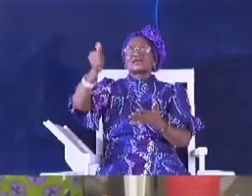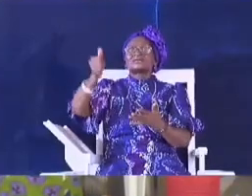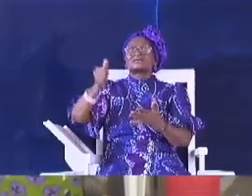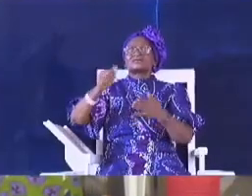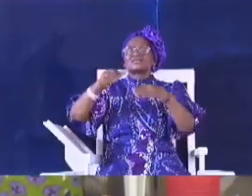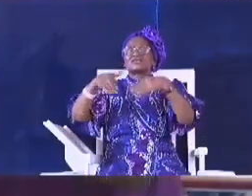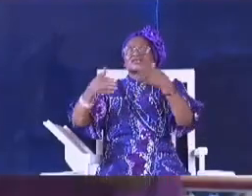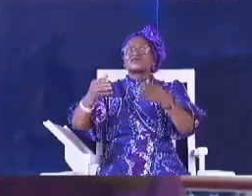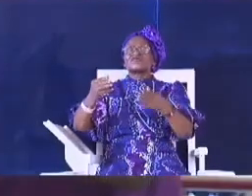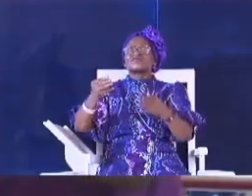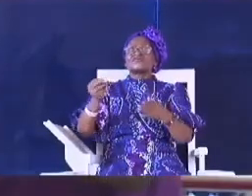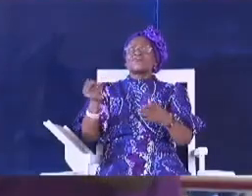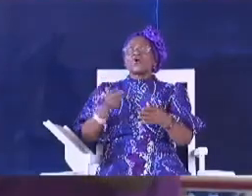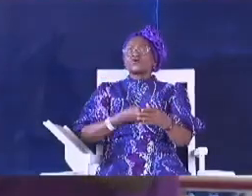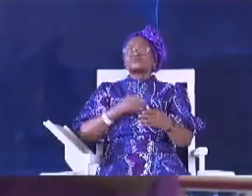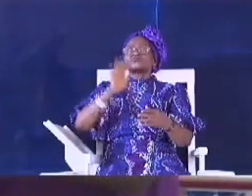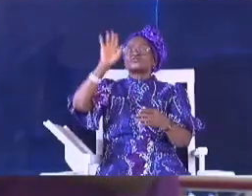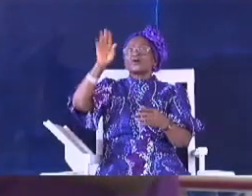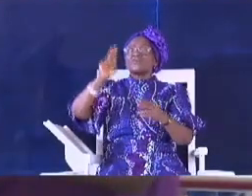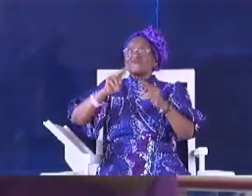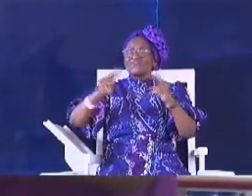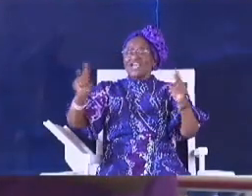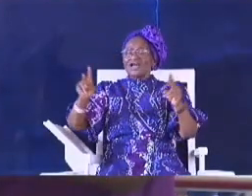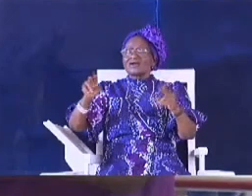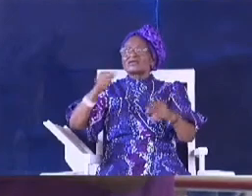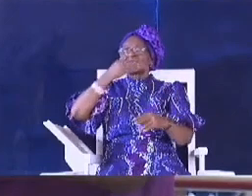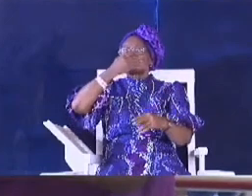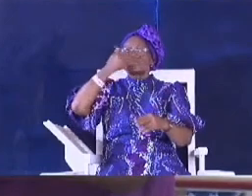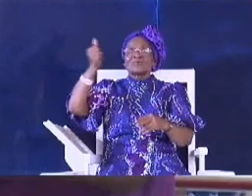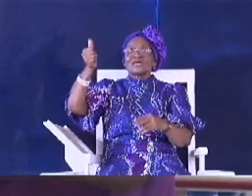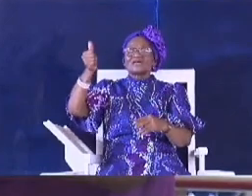Give us your very best.